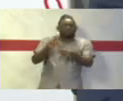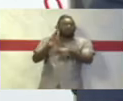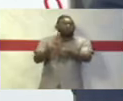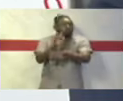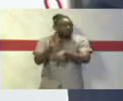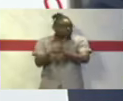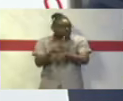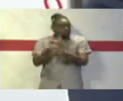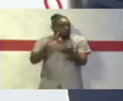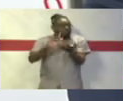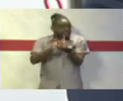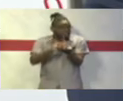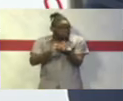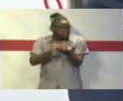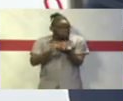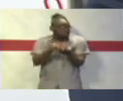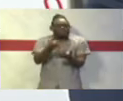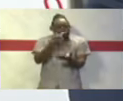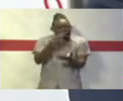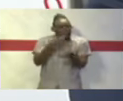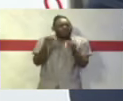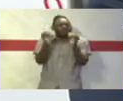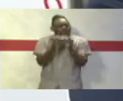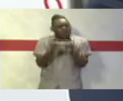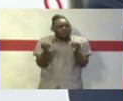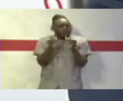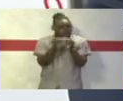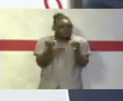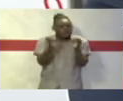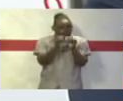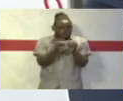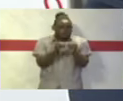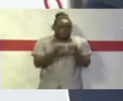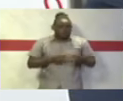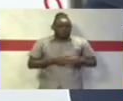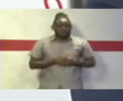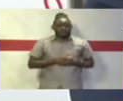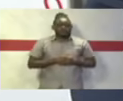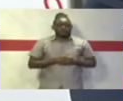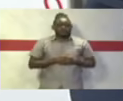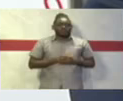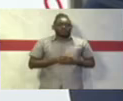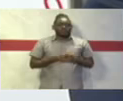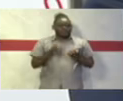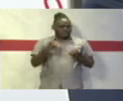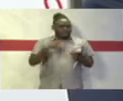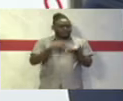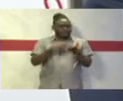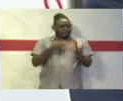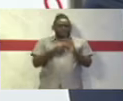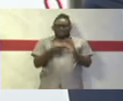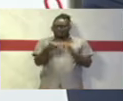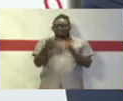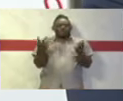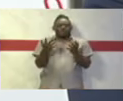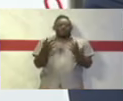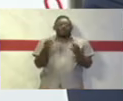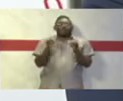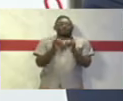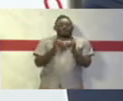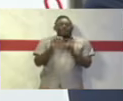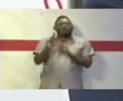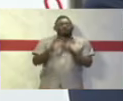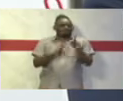something that was unexpected but phenomenal. So it means that more persons via their telemedicine